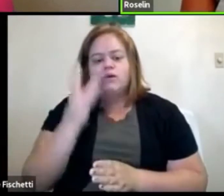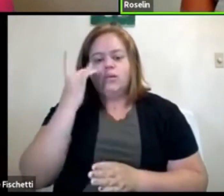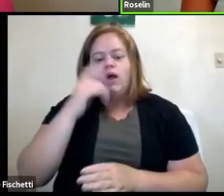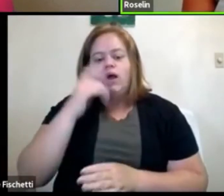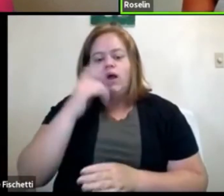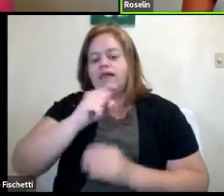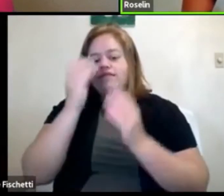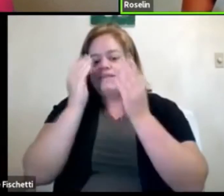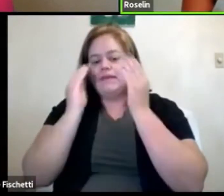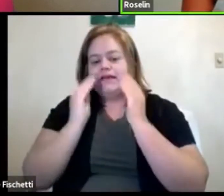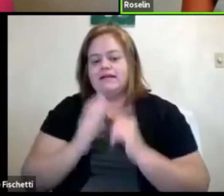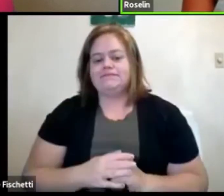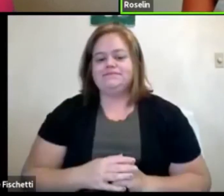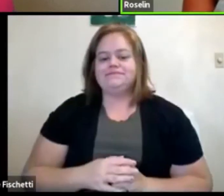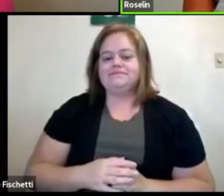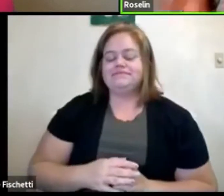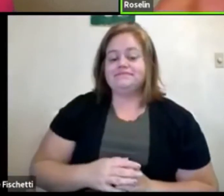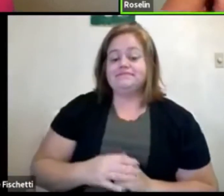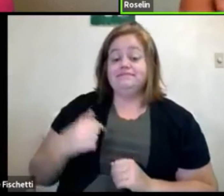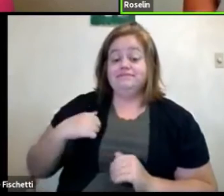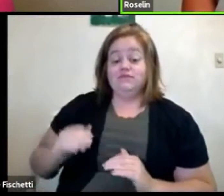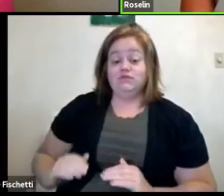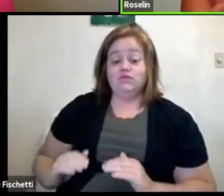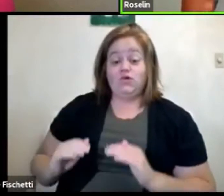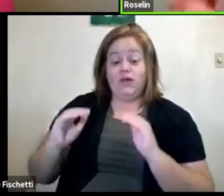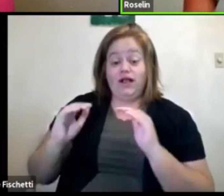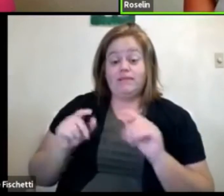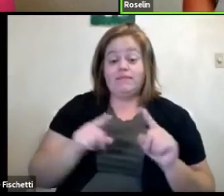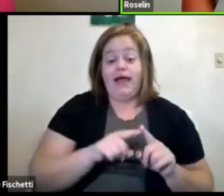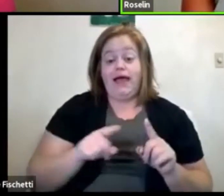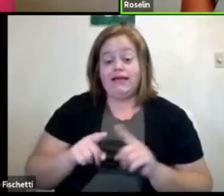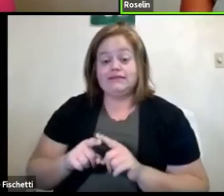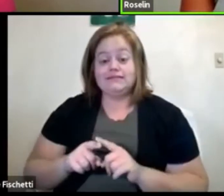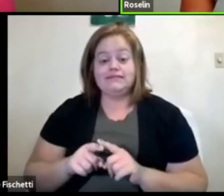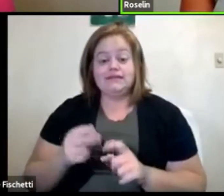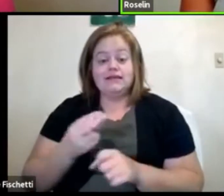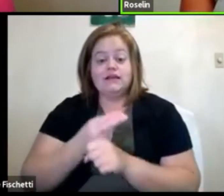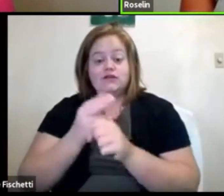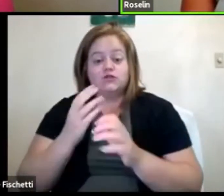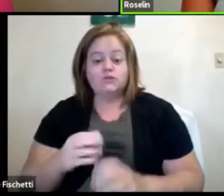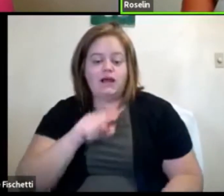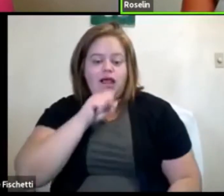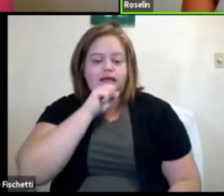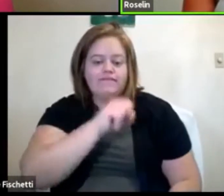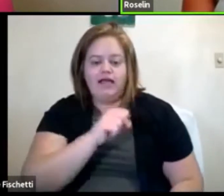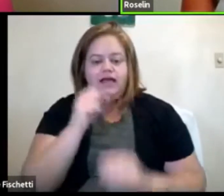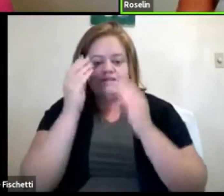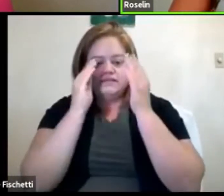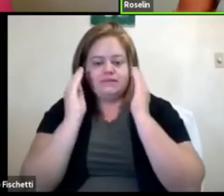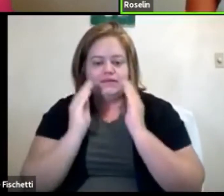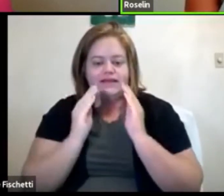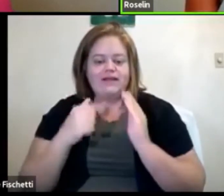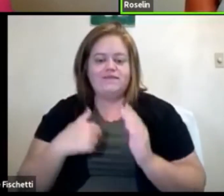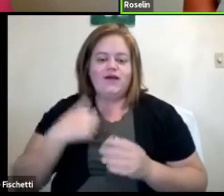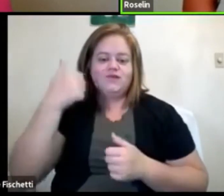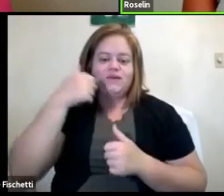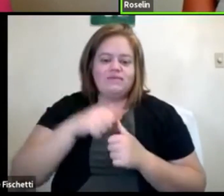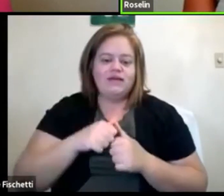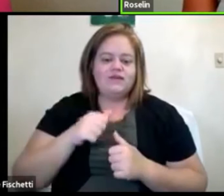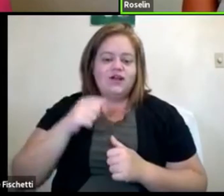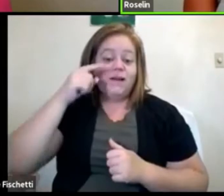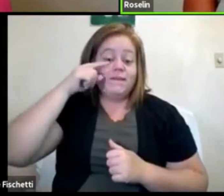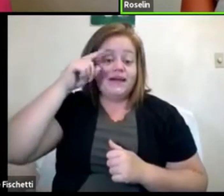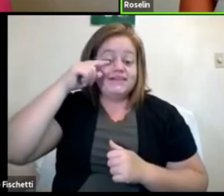I always loved makeup as a consumer, not as a chemist. Growing up, I always remember I loved mascaras, I